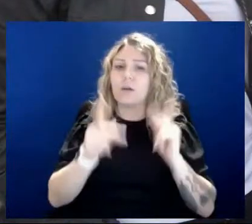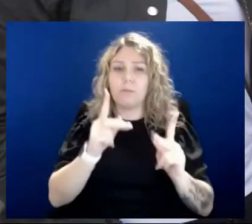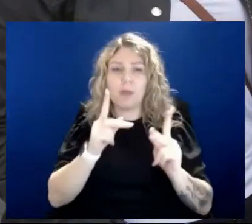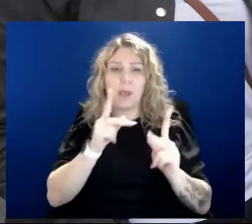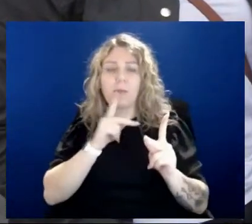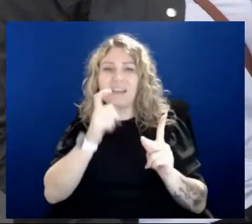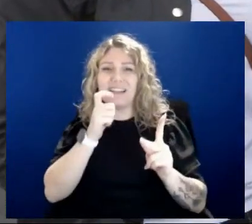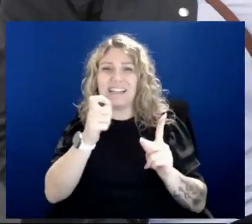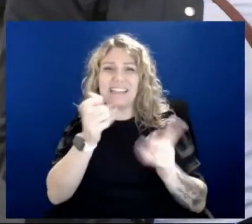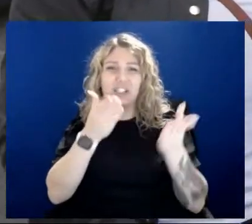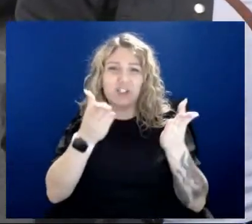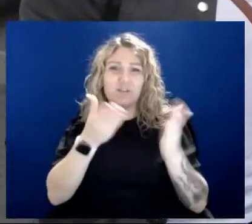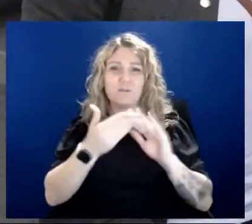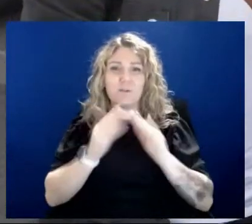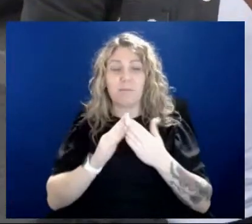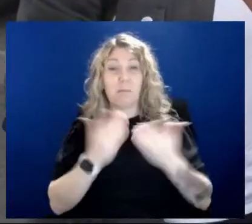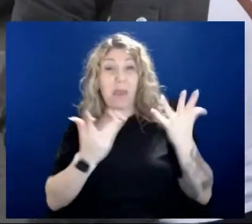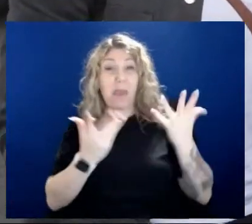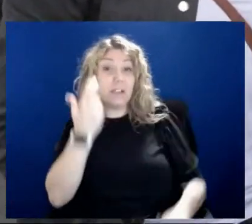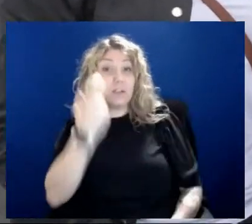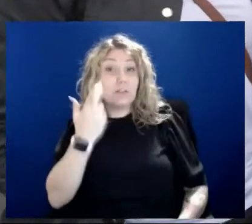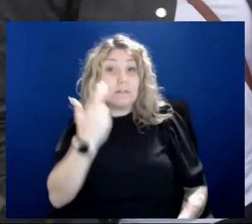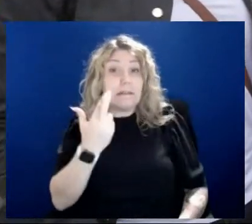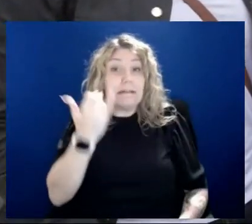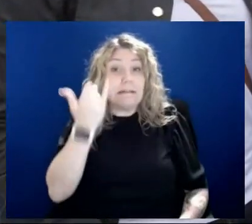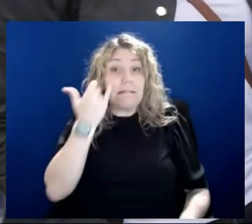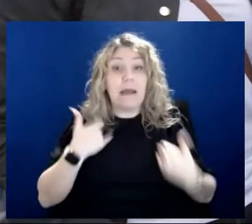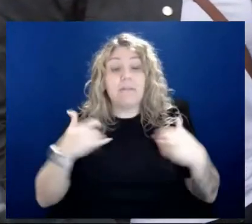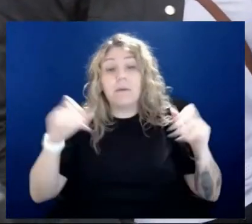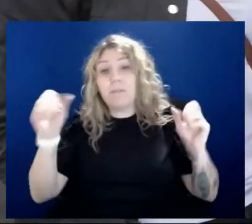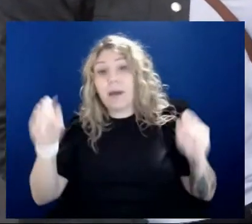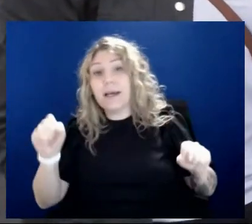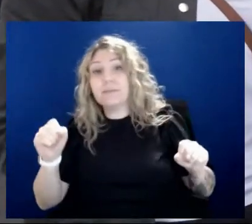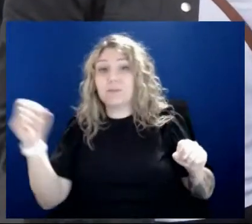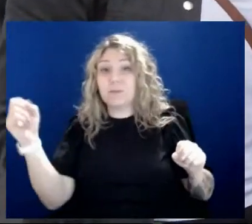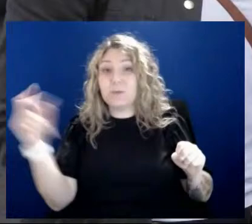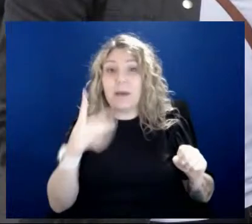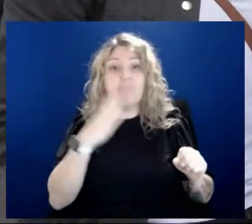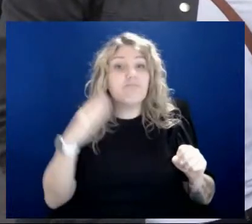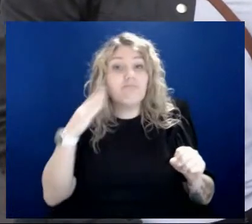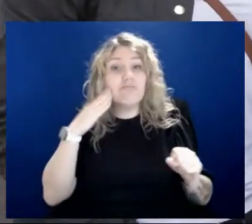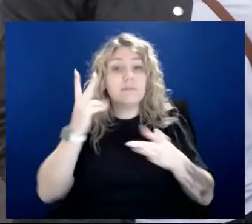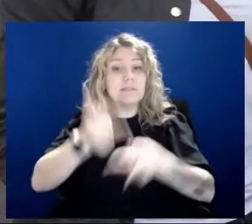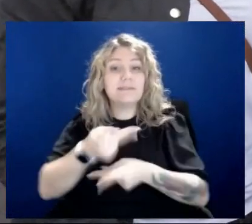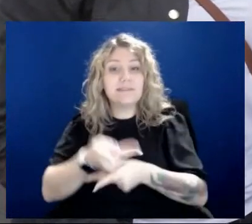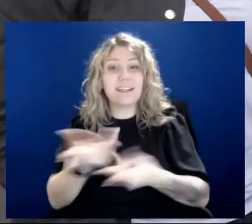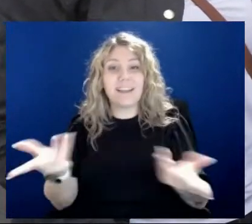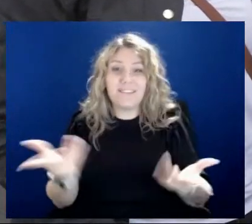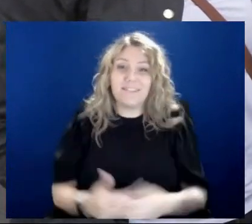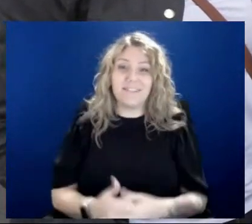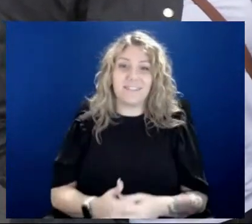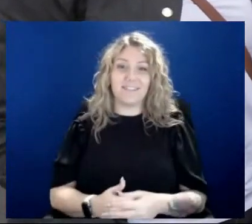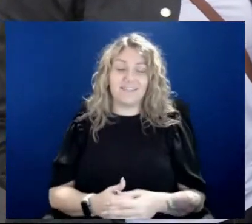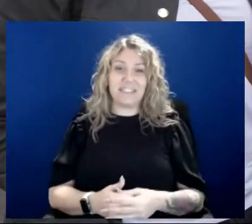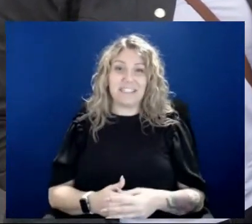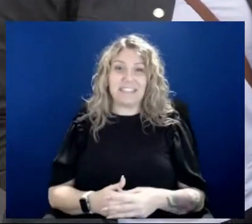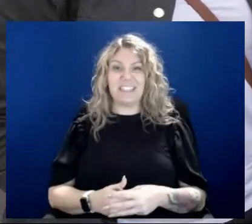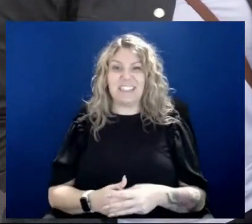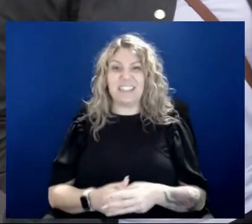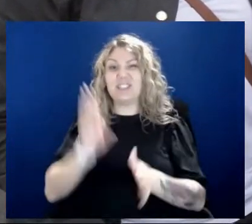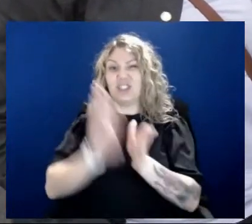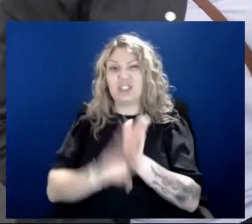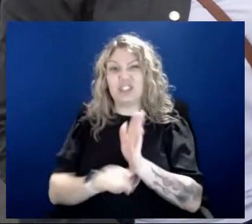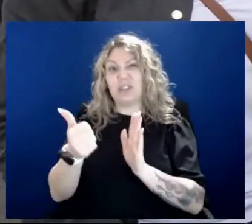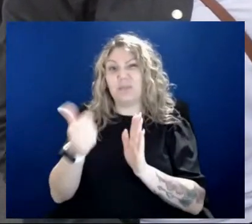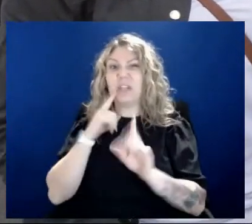the reason why if I have the possibility to go back home and get it taken care of, it's probably way cheaper to go to Mexico